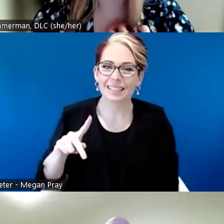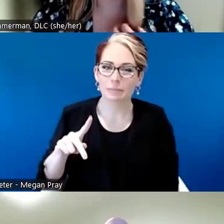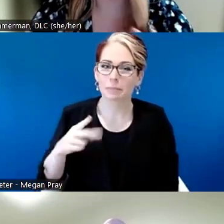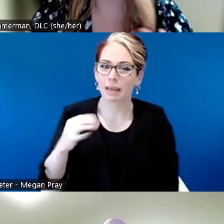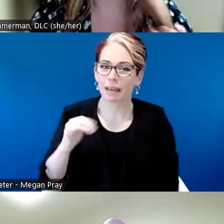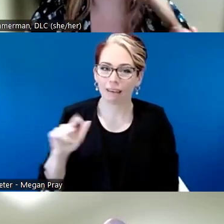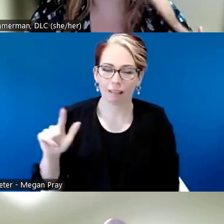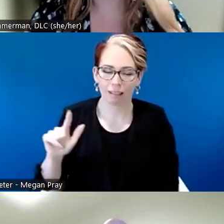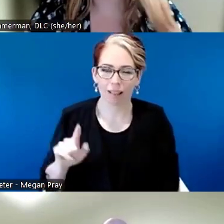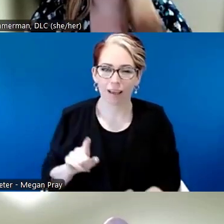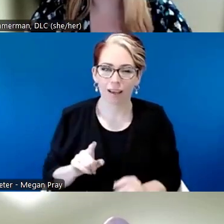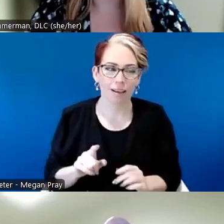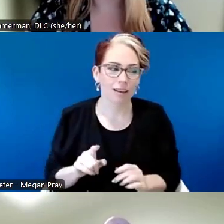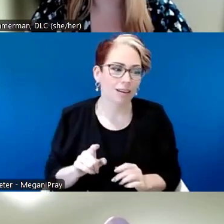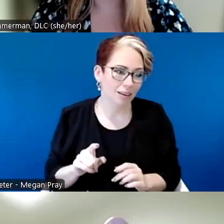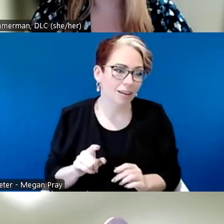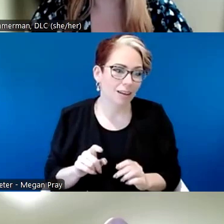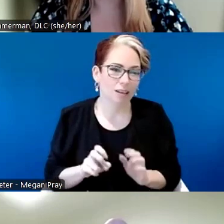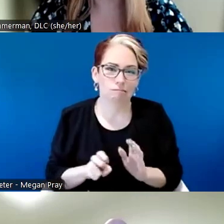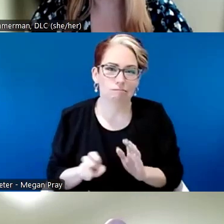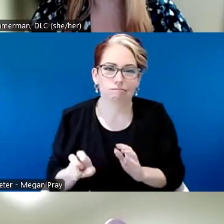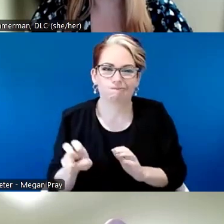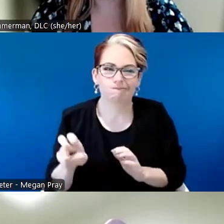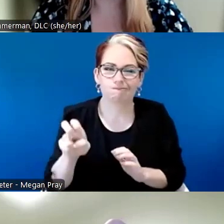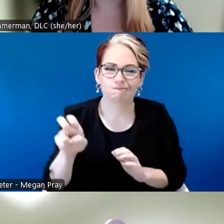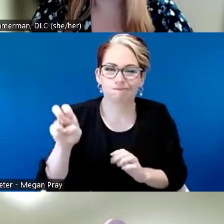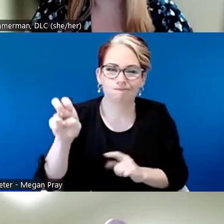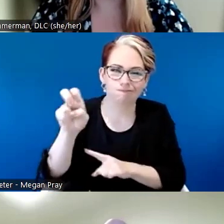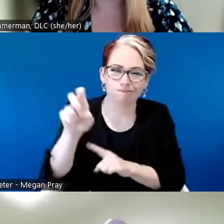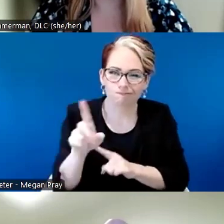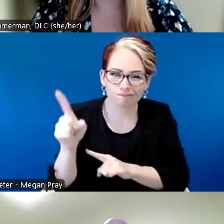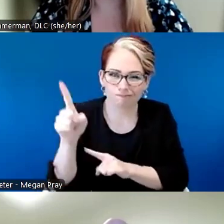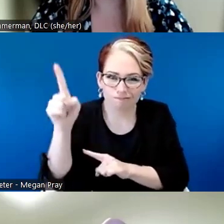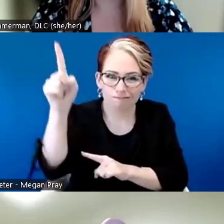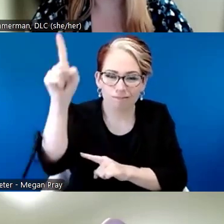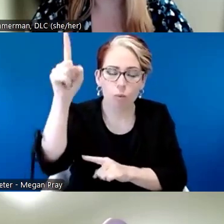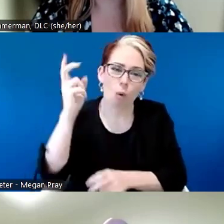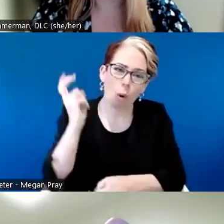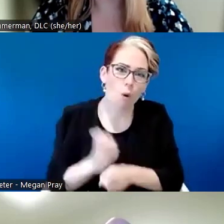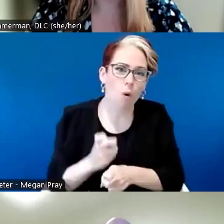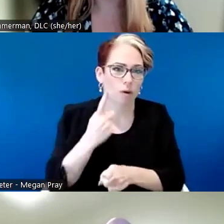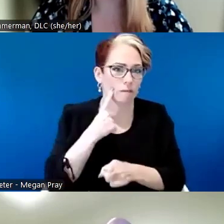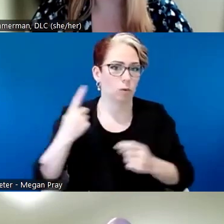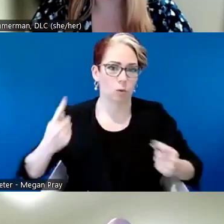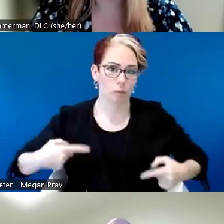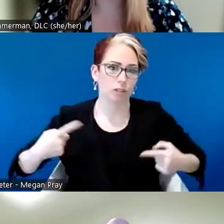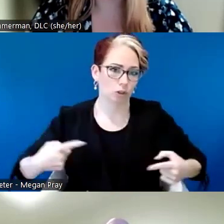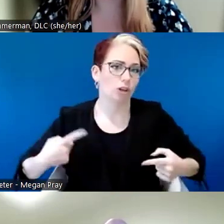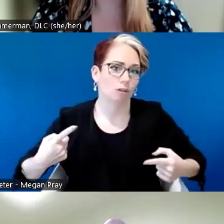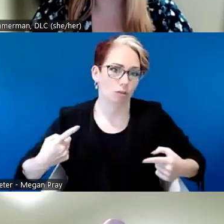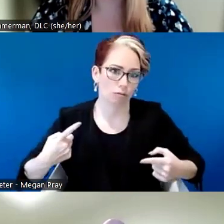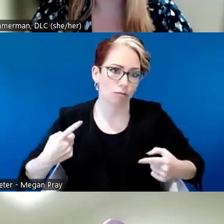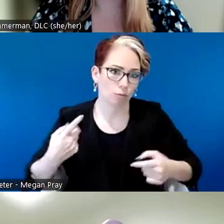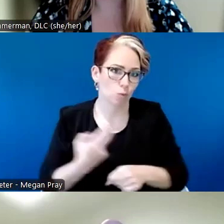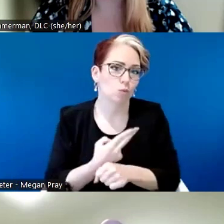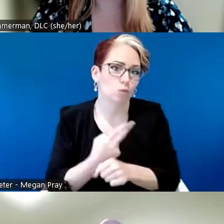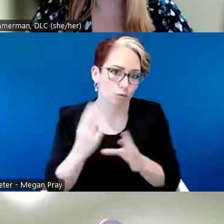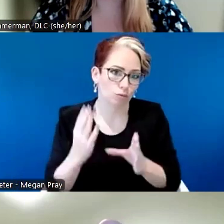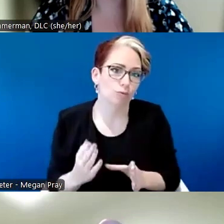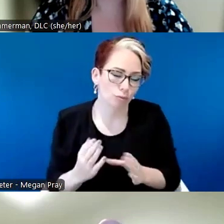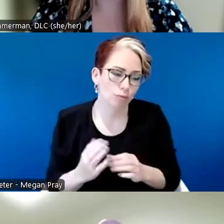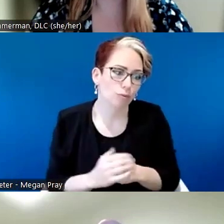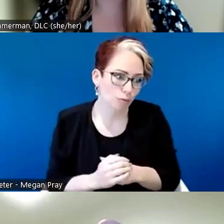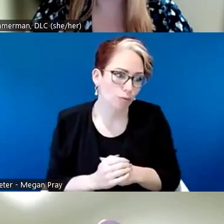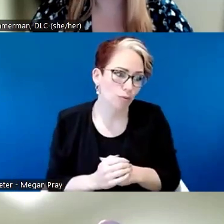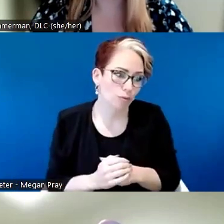pose difficulties for a wheelchair user, for instance, both going up and then